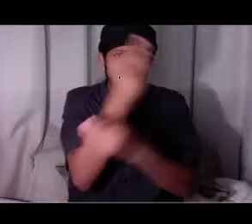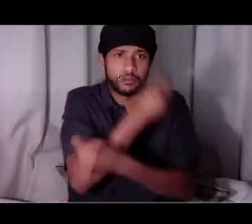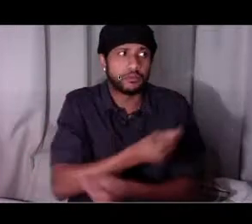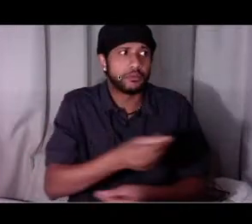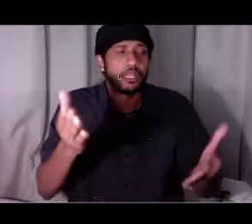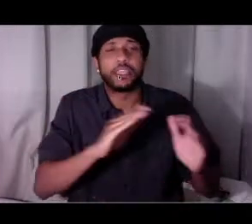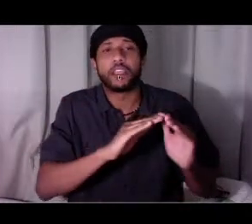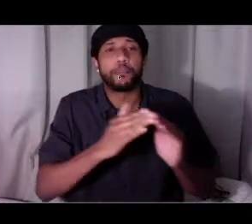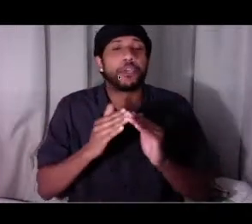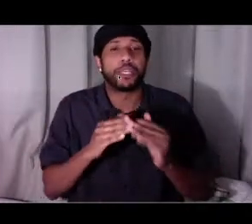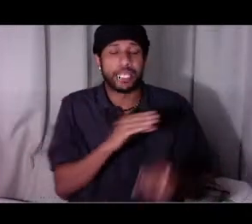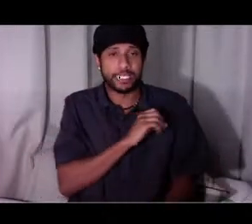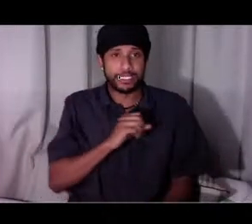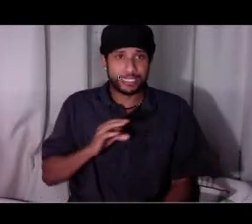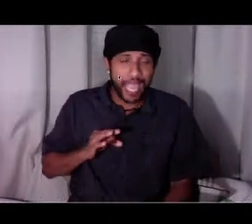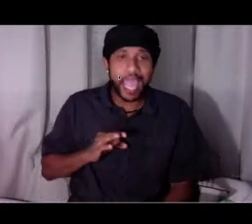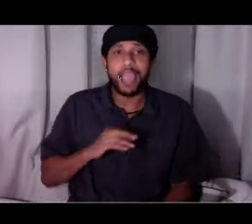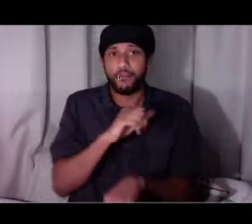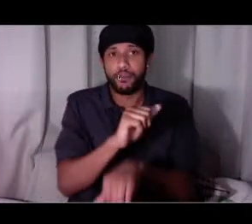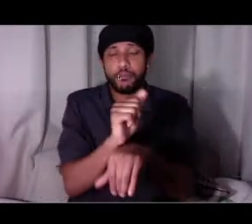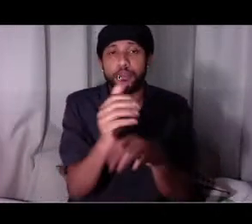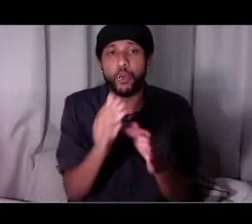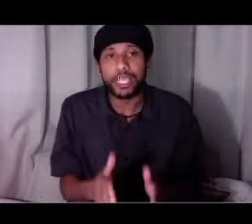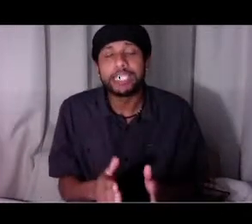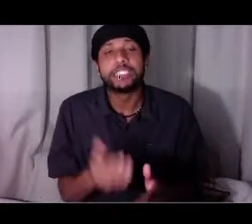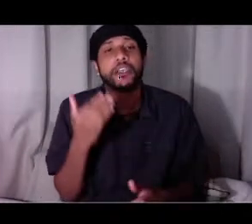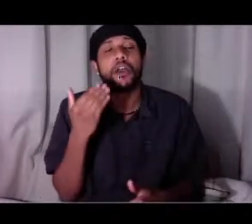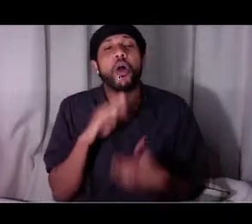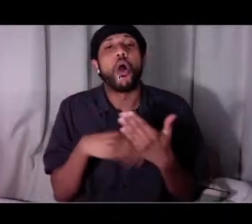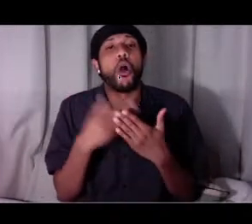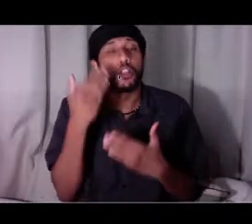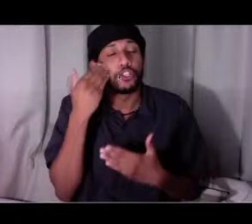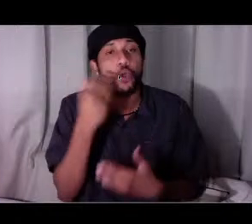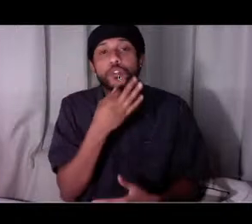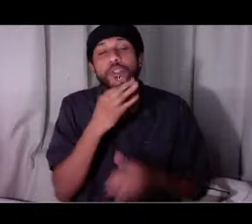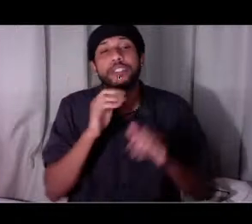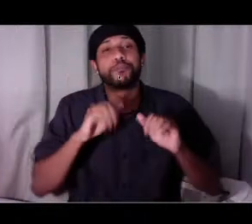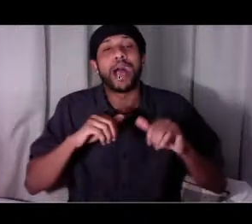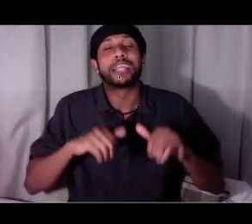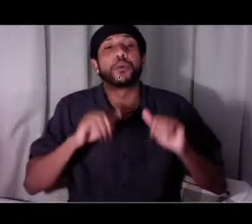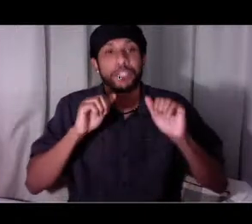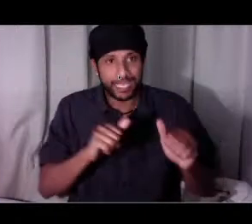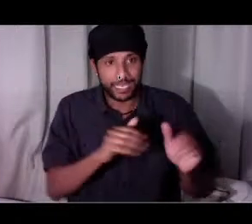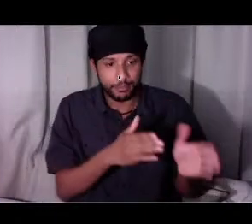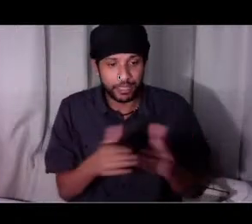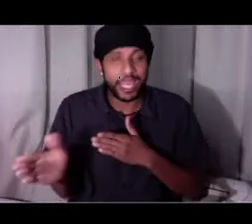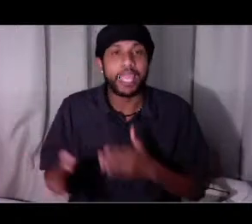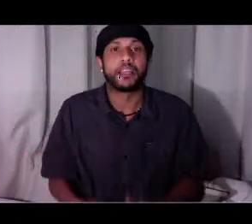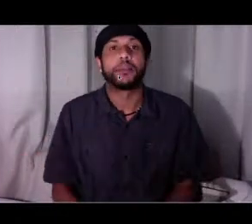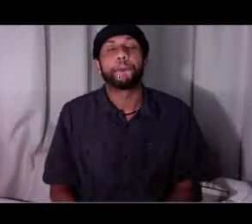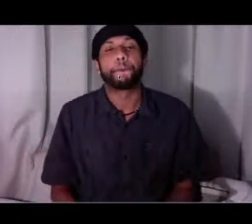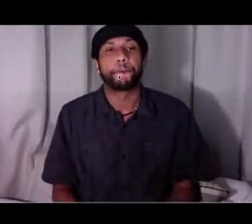and our our staff and our employees uh know as soon as possible so that they can